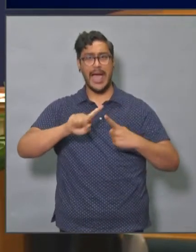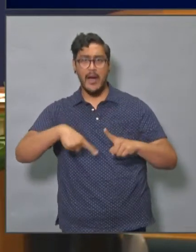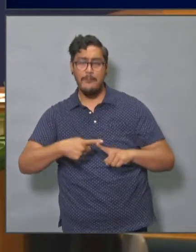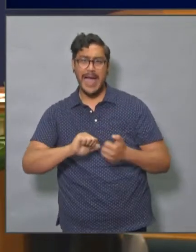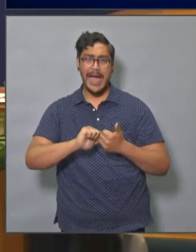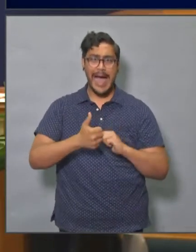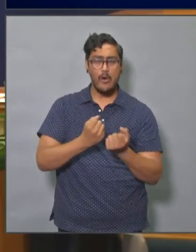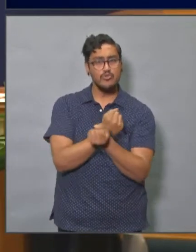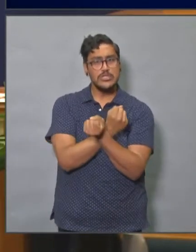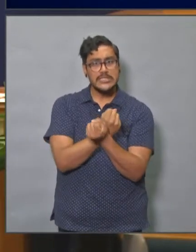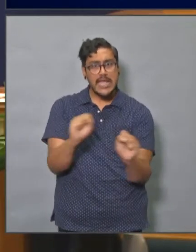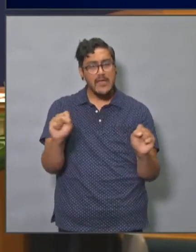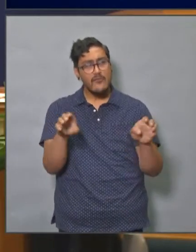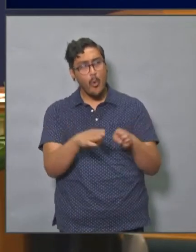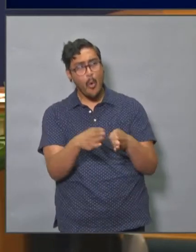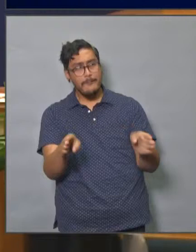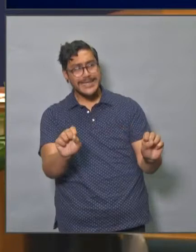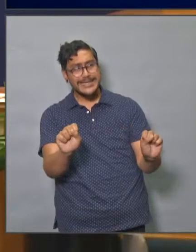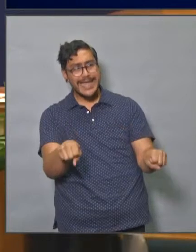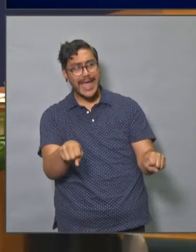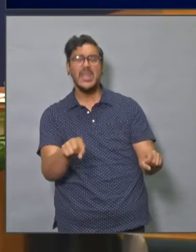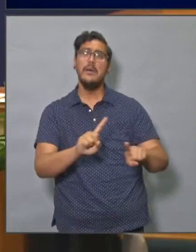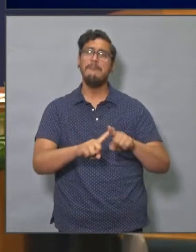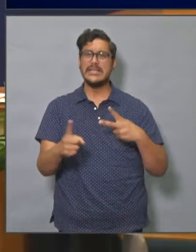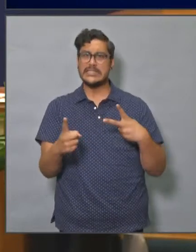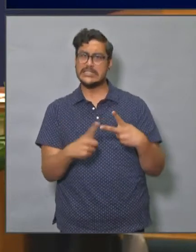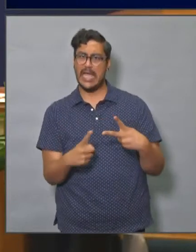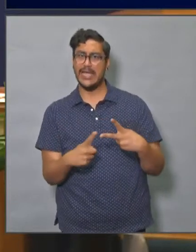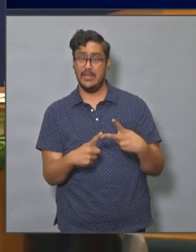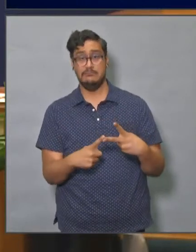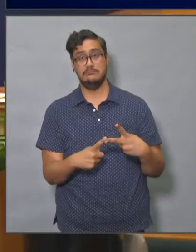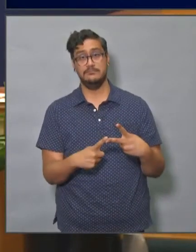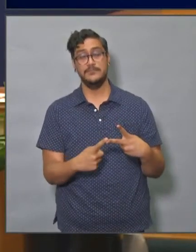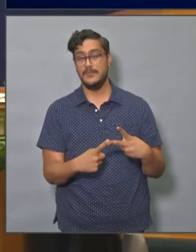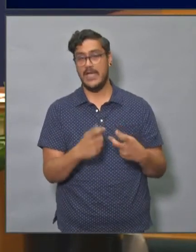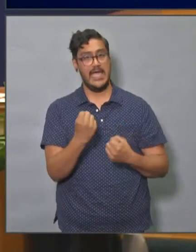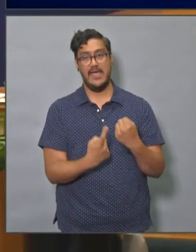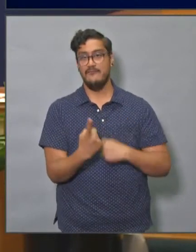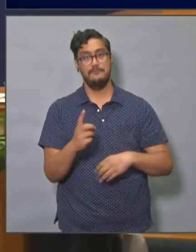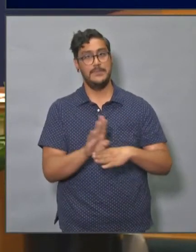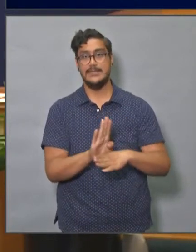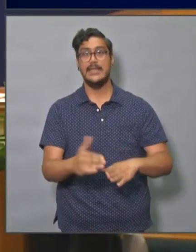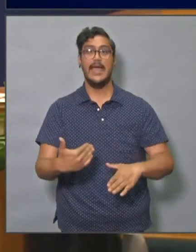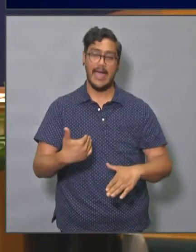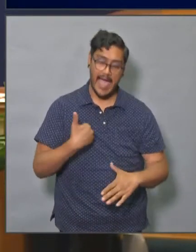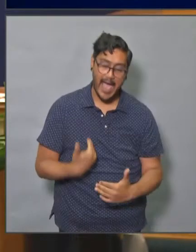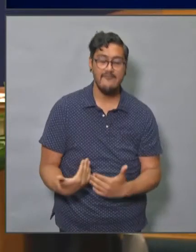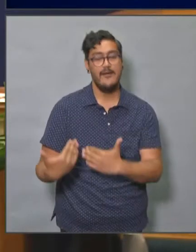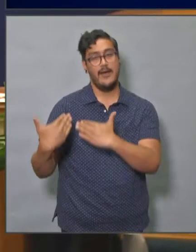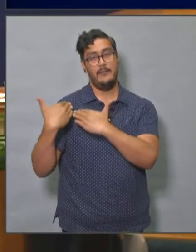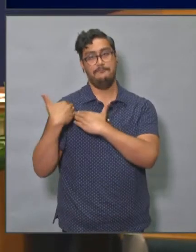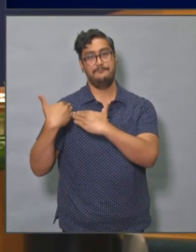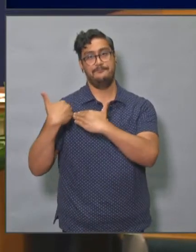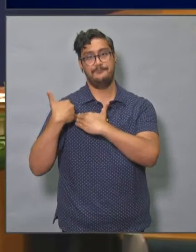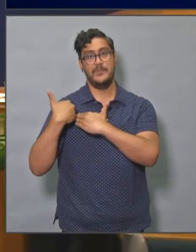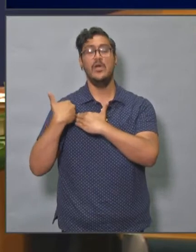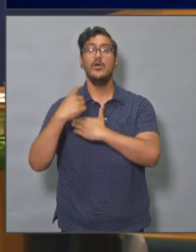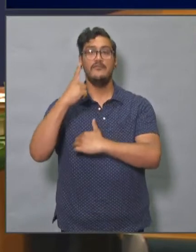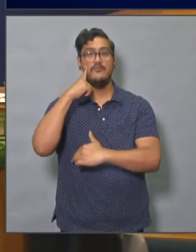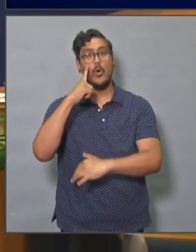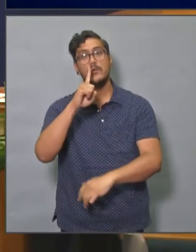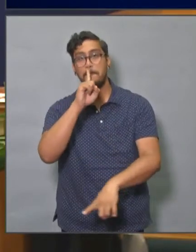reopen with as much safety as possible. But second is there is an obligation on every business that's open at this point to really adhere